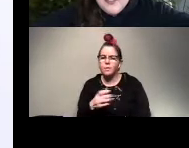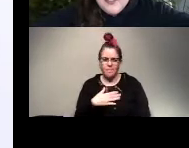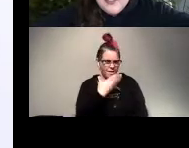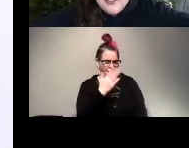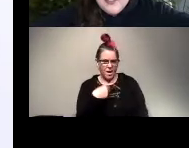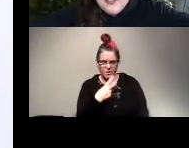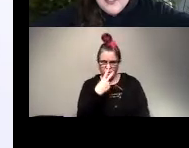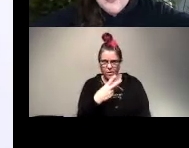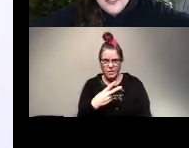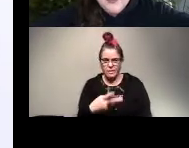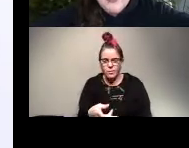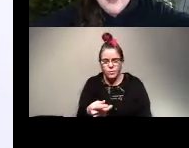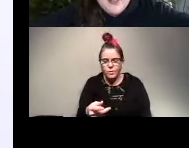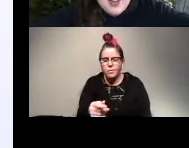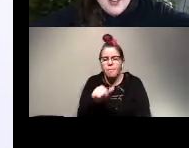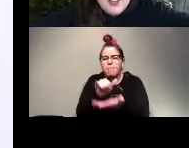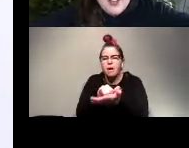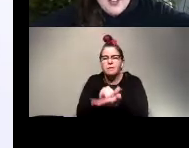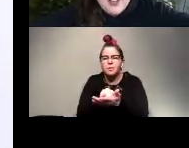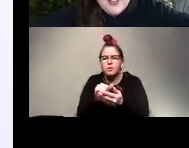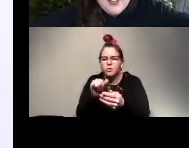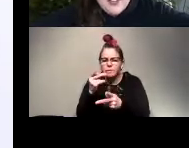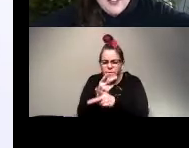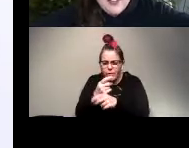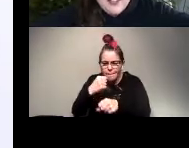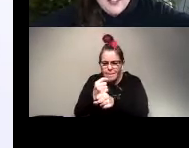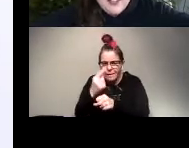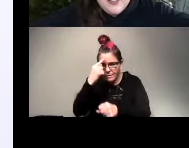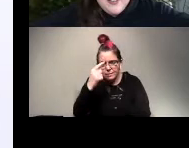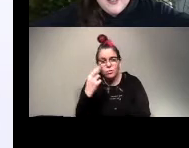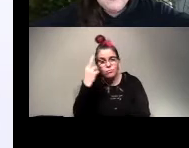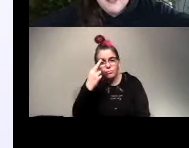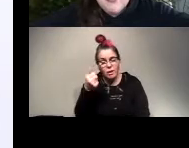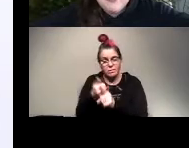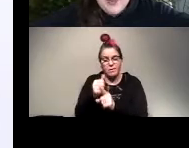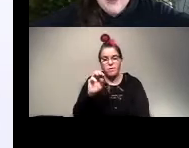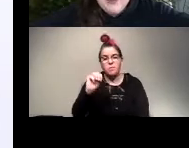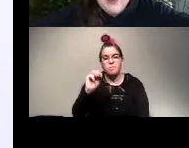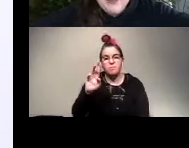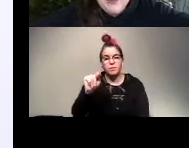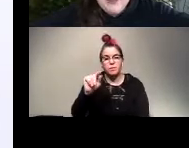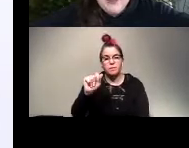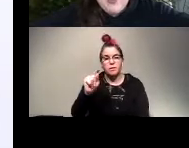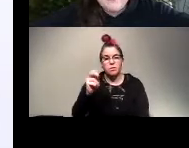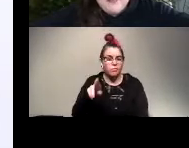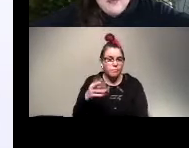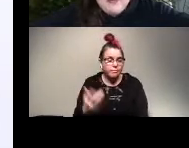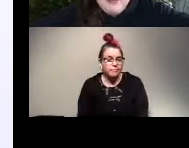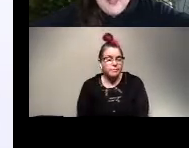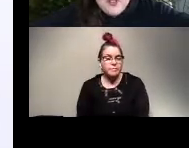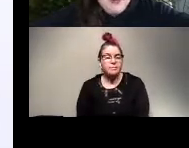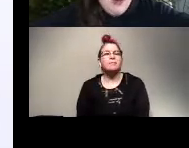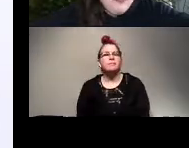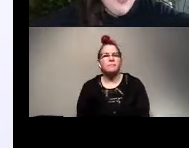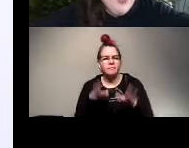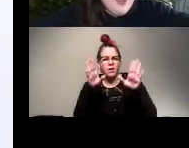never going to make sense of this. And Right. then we realized it's a mutator. Right. So Awesome.